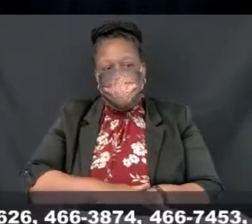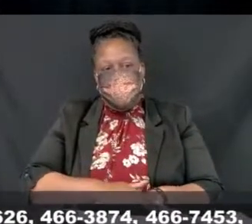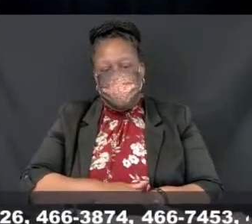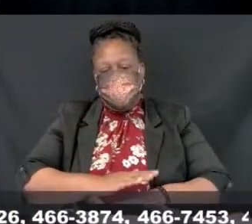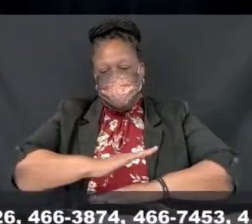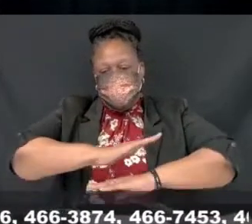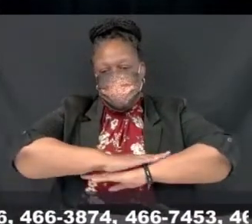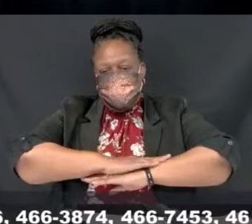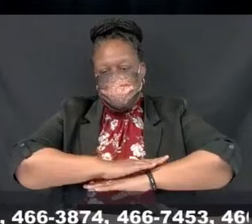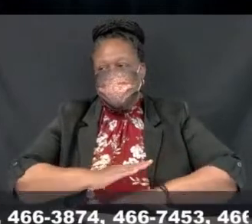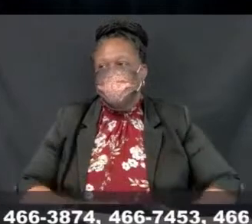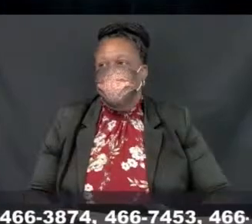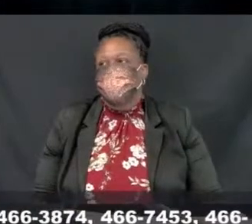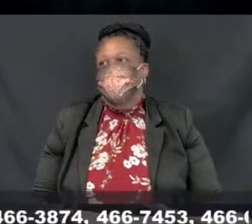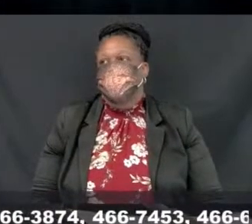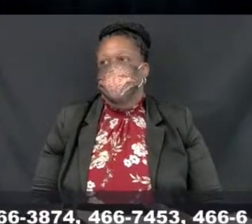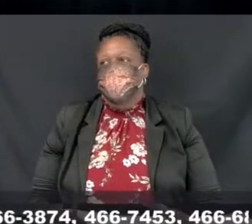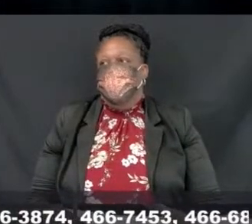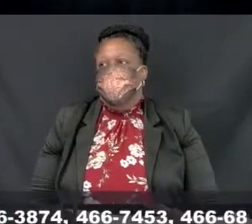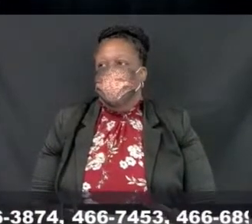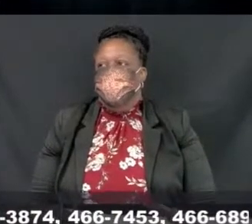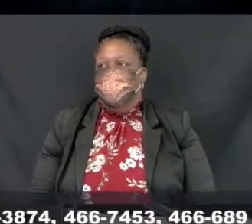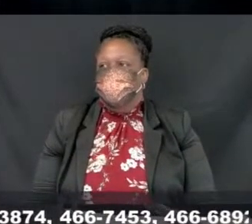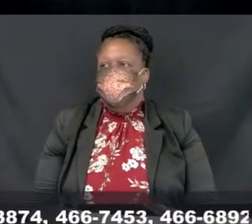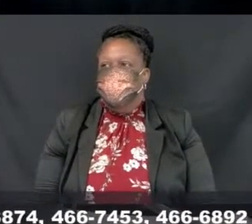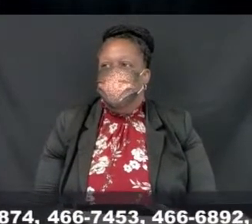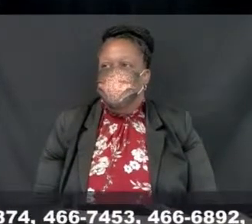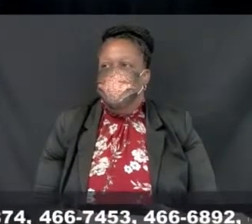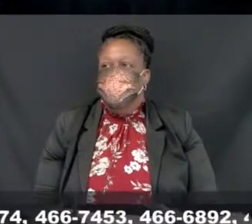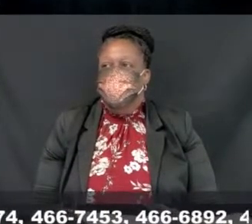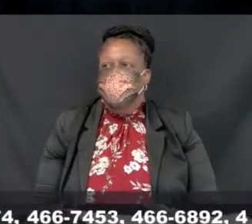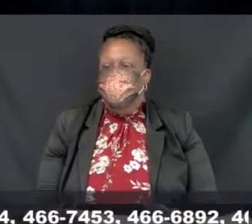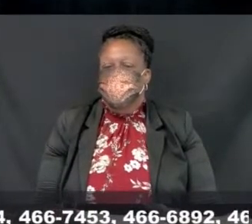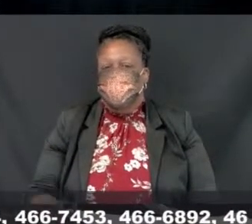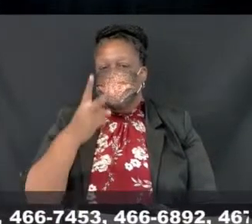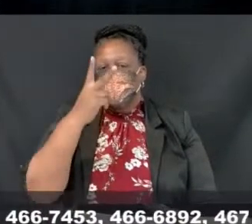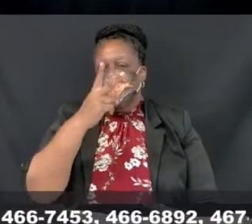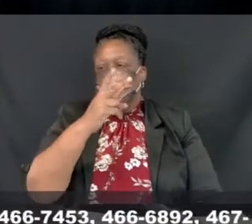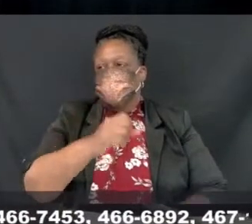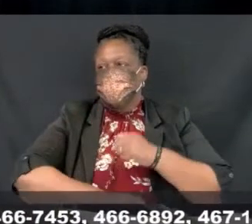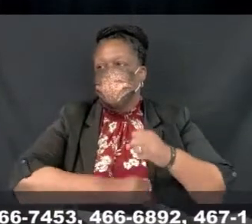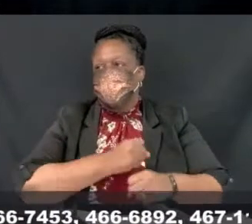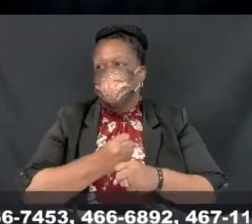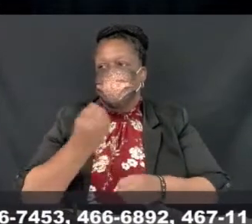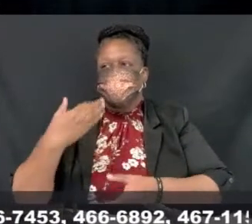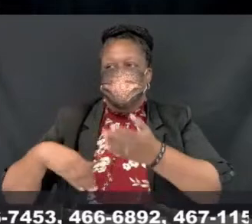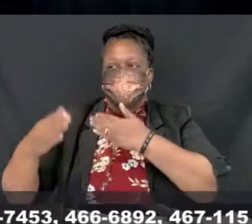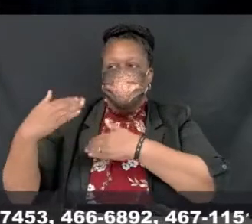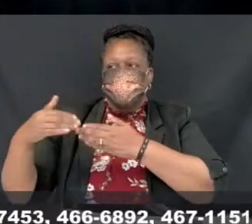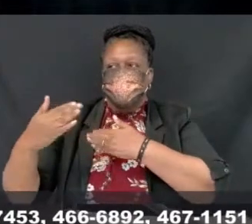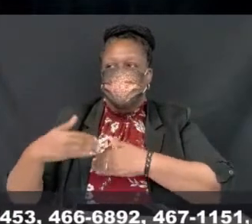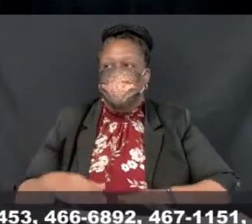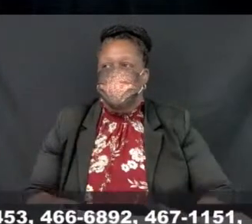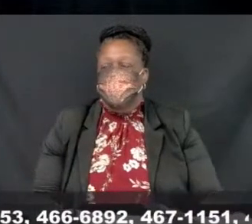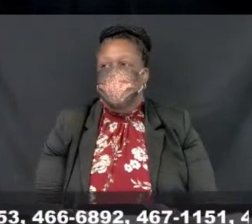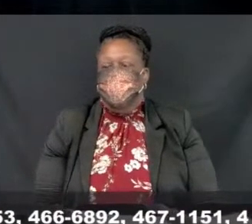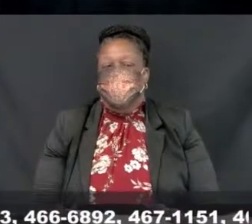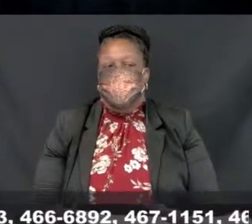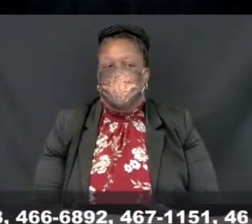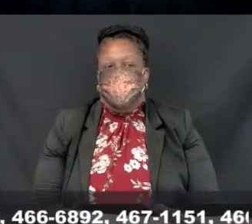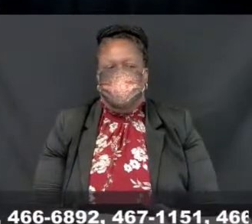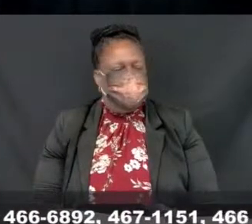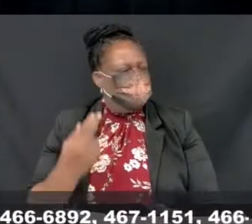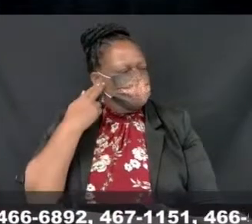can recall approximately 2 years and some time ago, I heard about the new CMO, Dr. Hazel